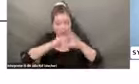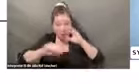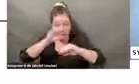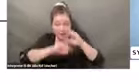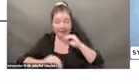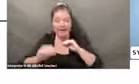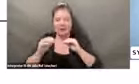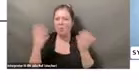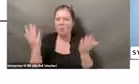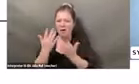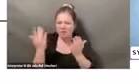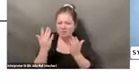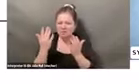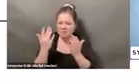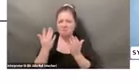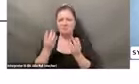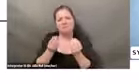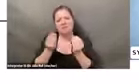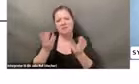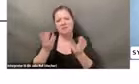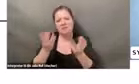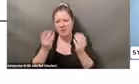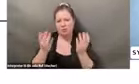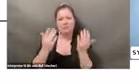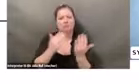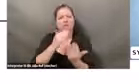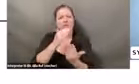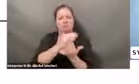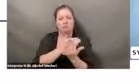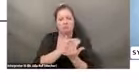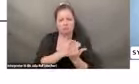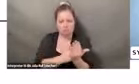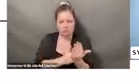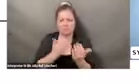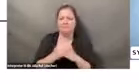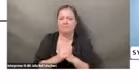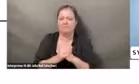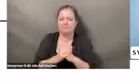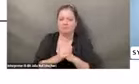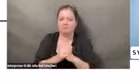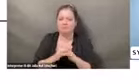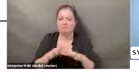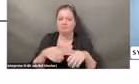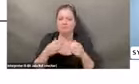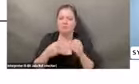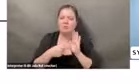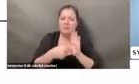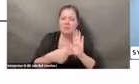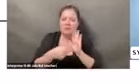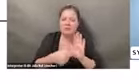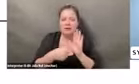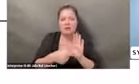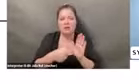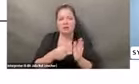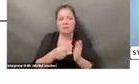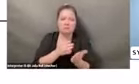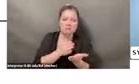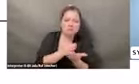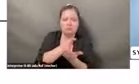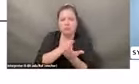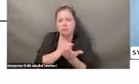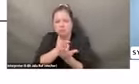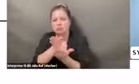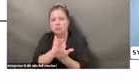learning process, namely the multiple means of representation, multiple means of action and expression, and